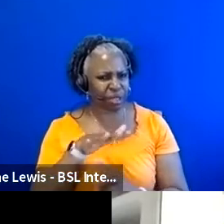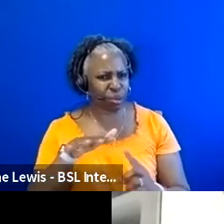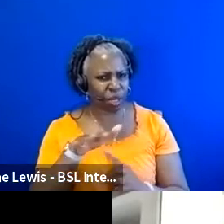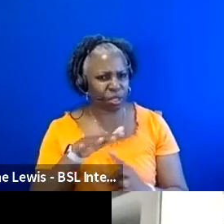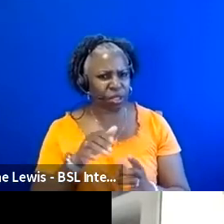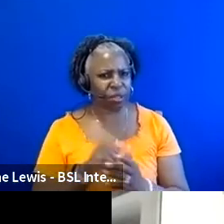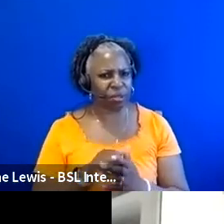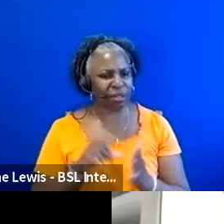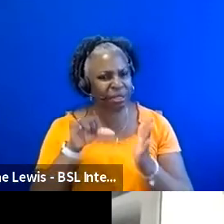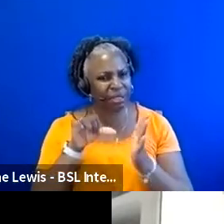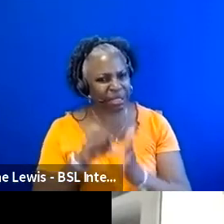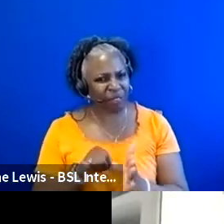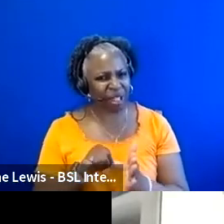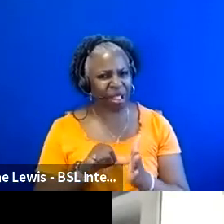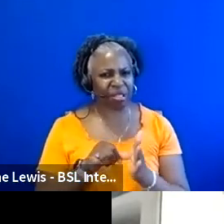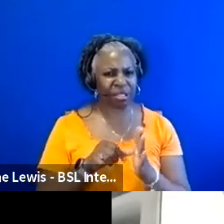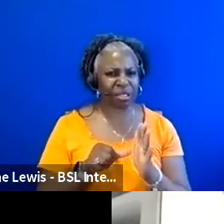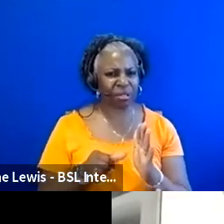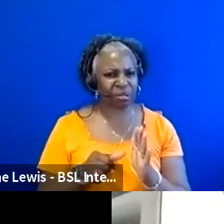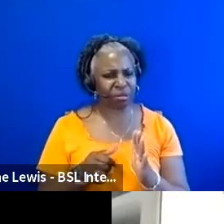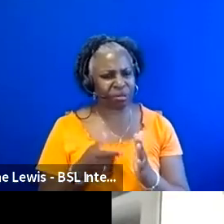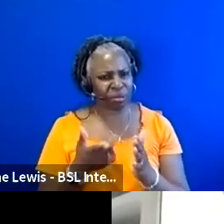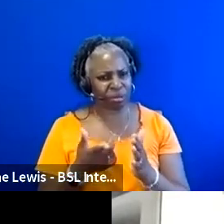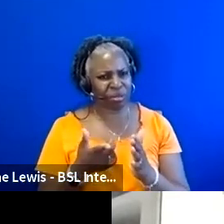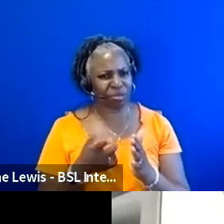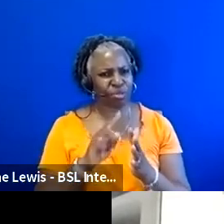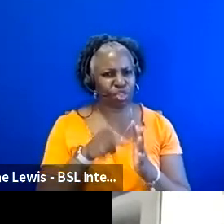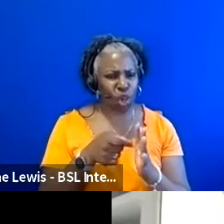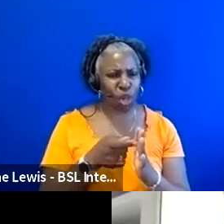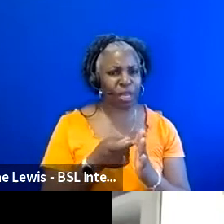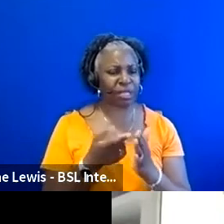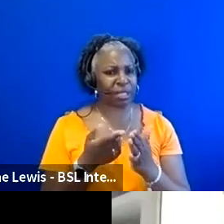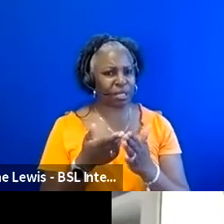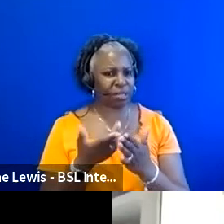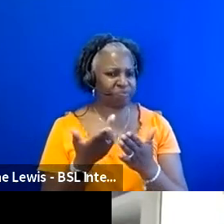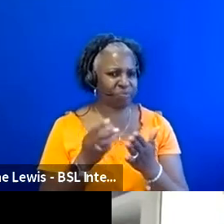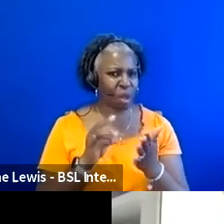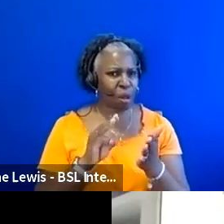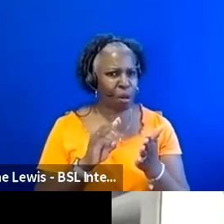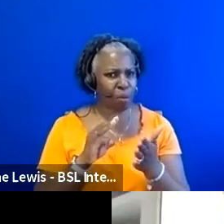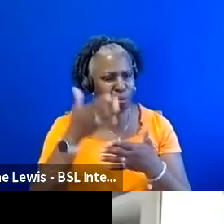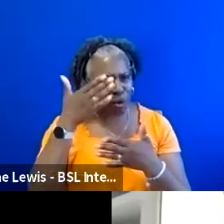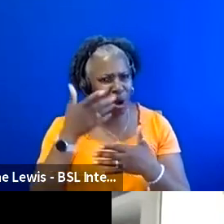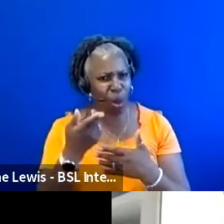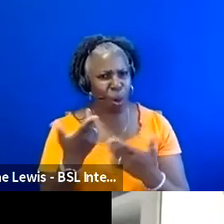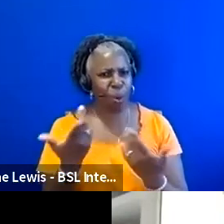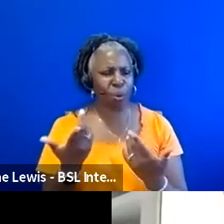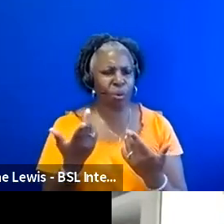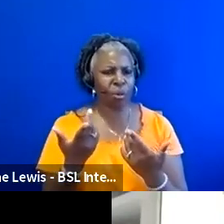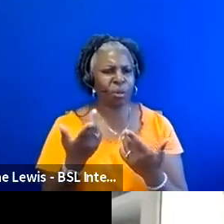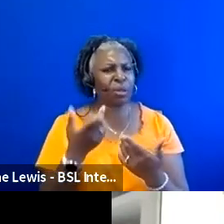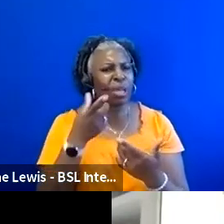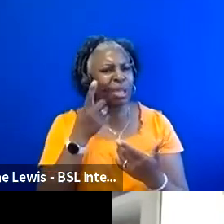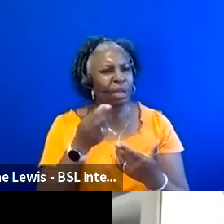there's a difficult situation or environment for a journalist in Morocco at this time. And I wonder if you could talk about their situation in the context of